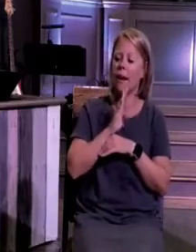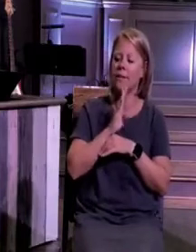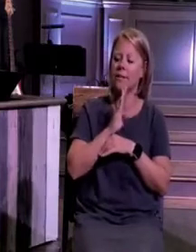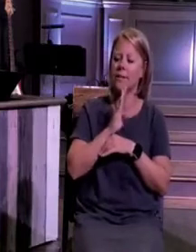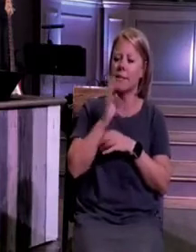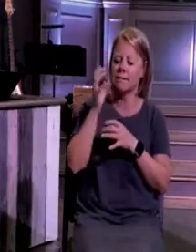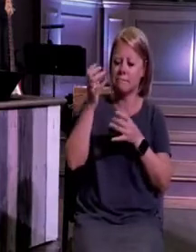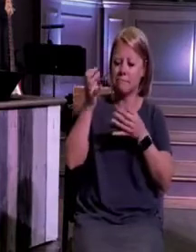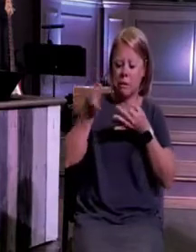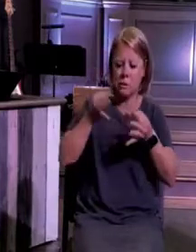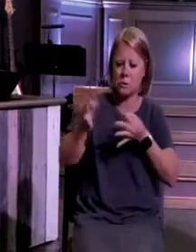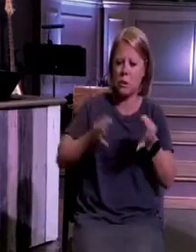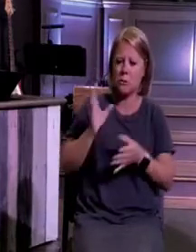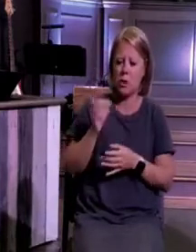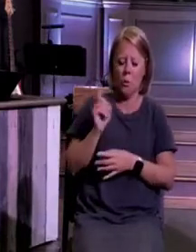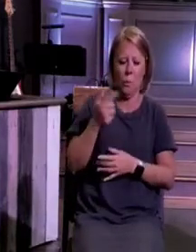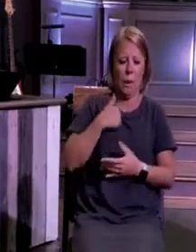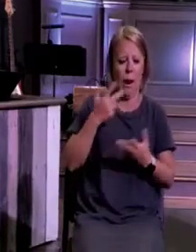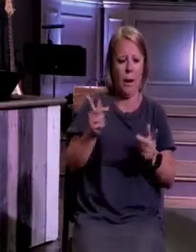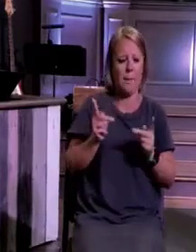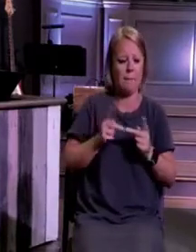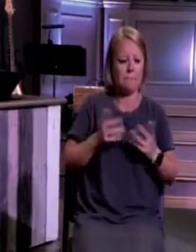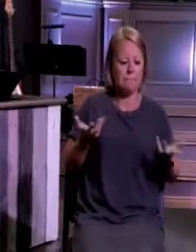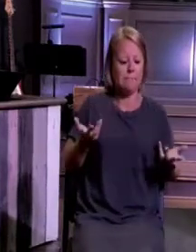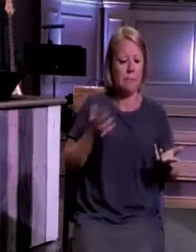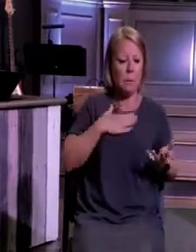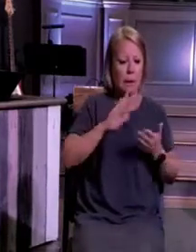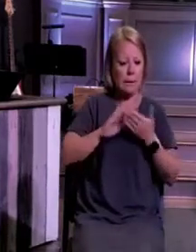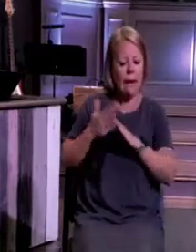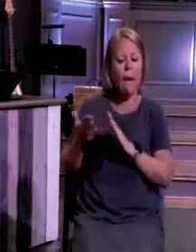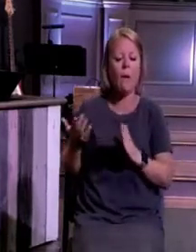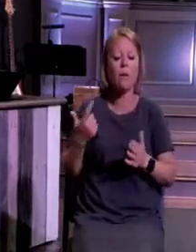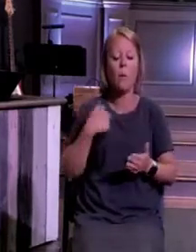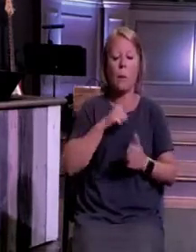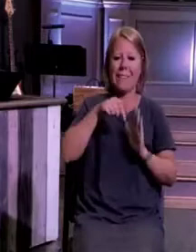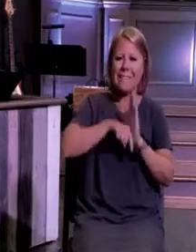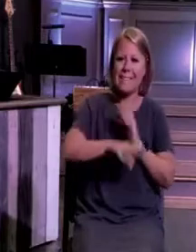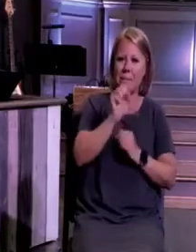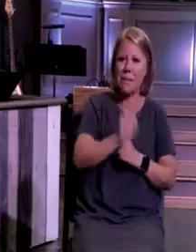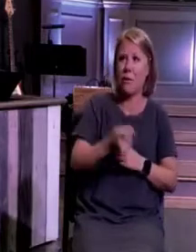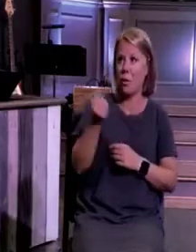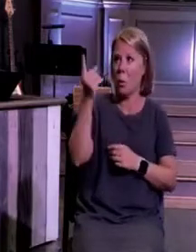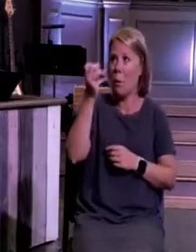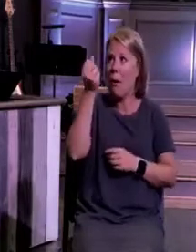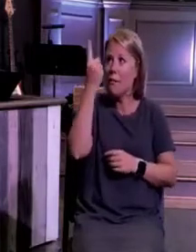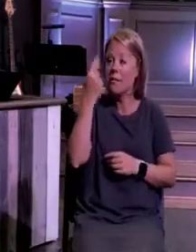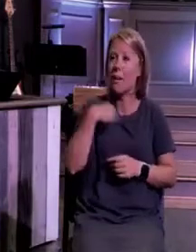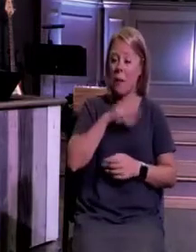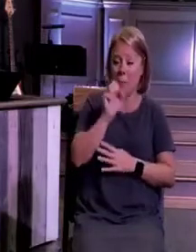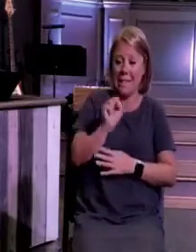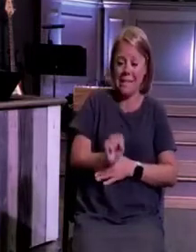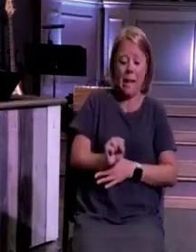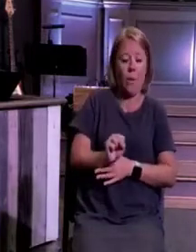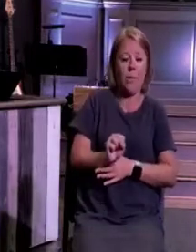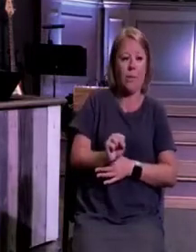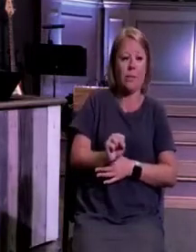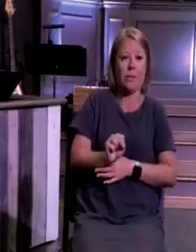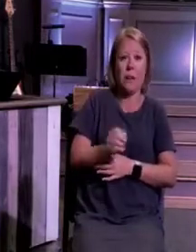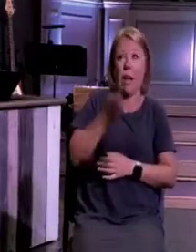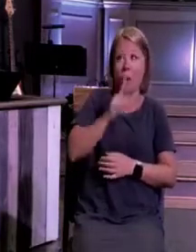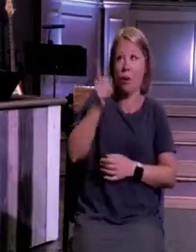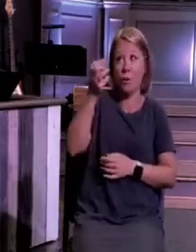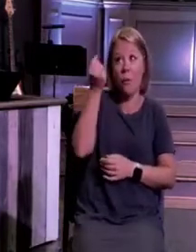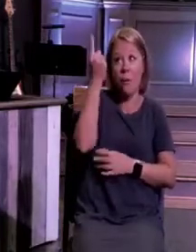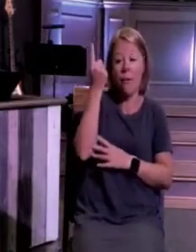he understands what this is all about. God, we're living in the deep south. You understand we're living in the deep south. And God, you